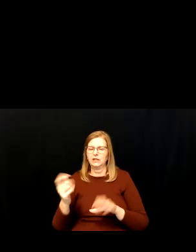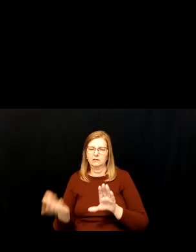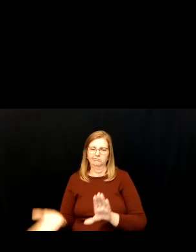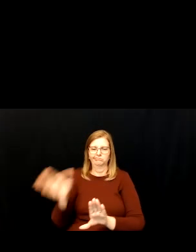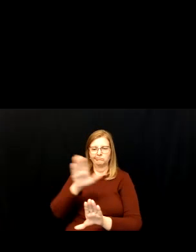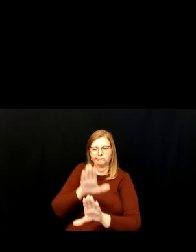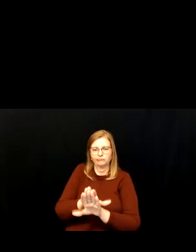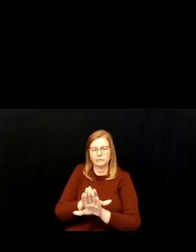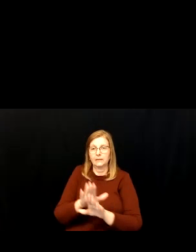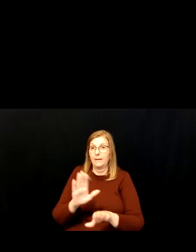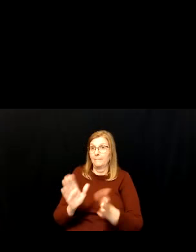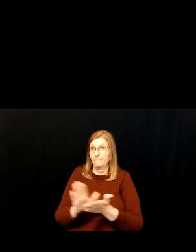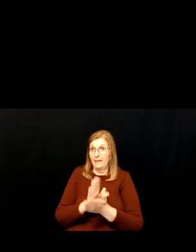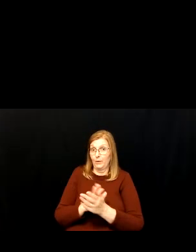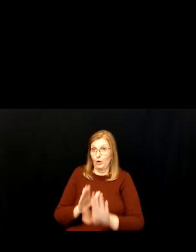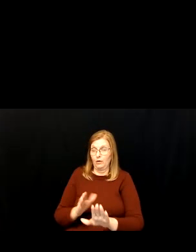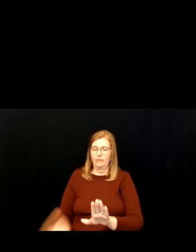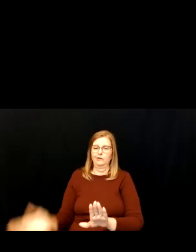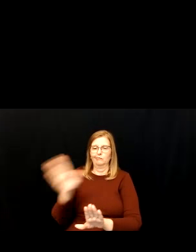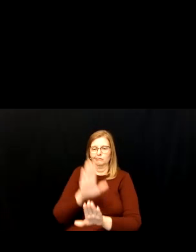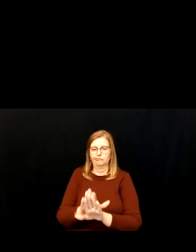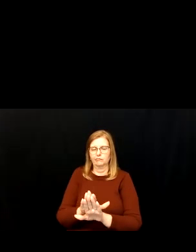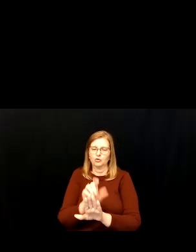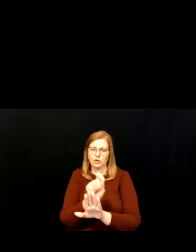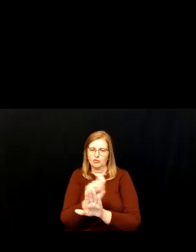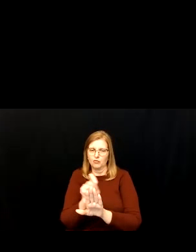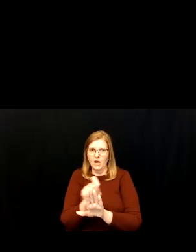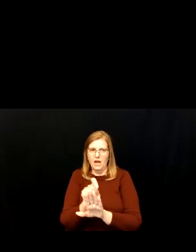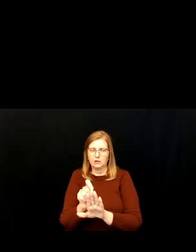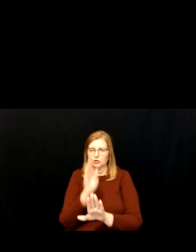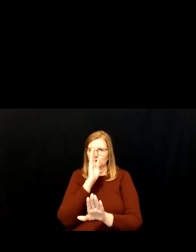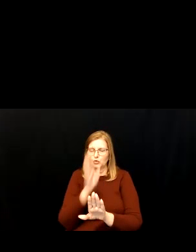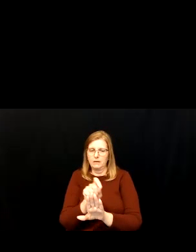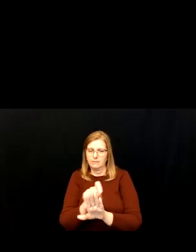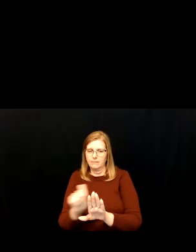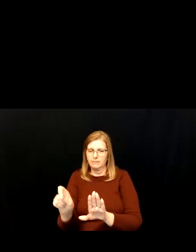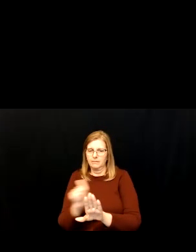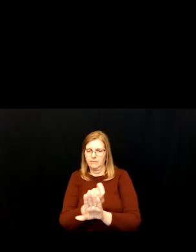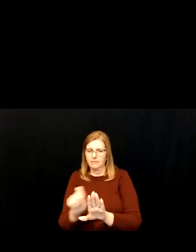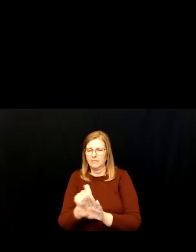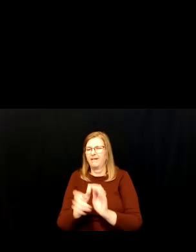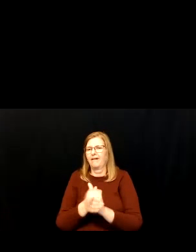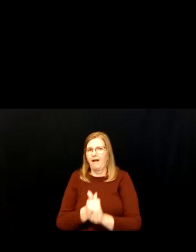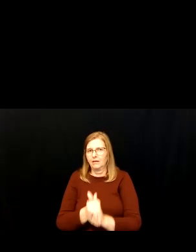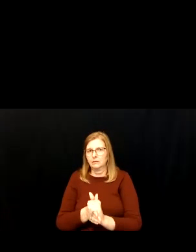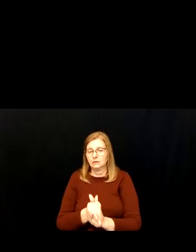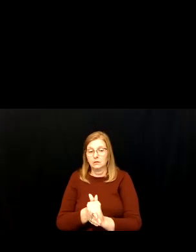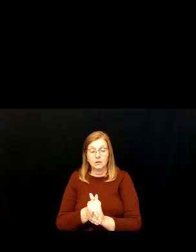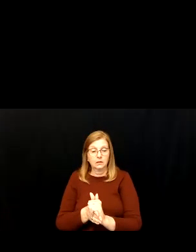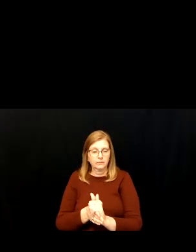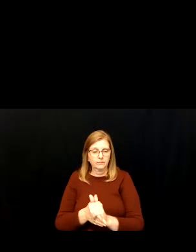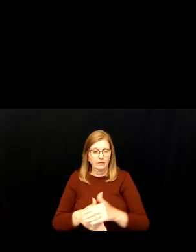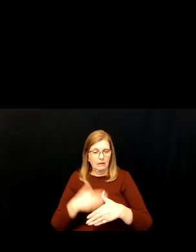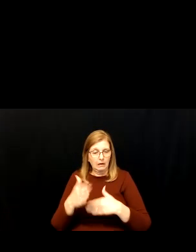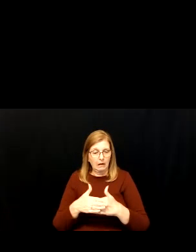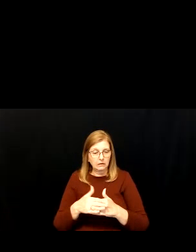of paper that would help you be able to write in straight lines. So it gives you a guide. The next examples